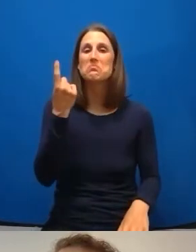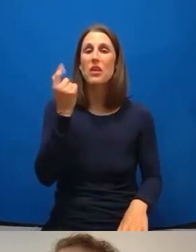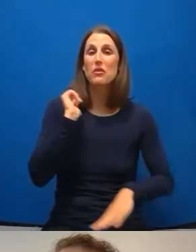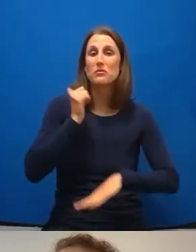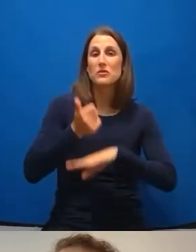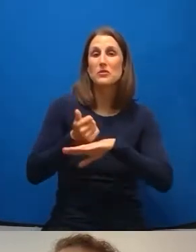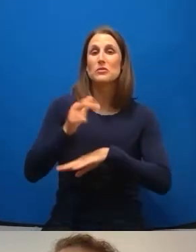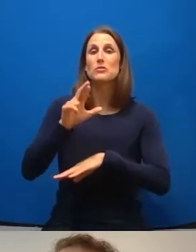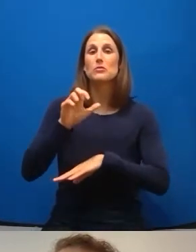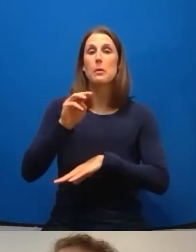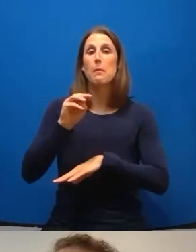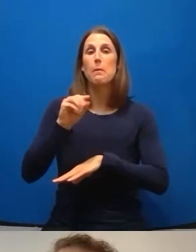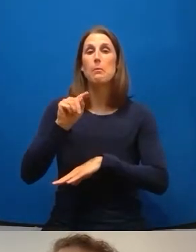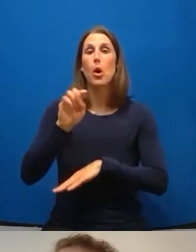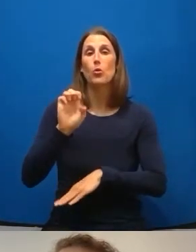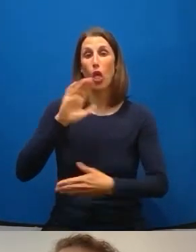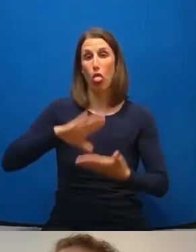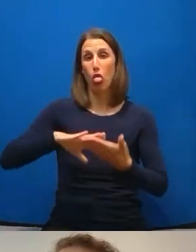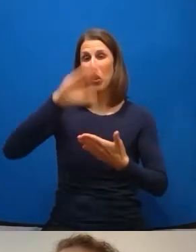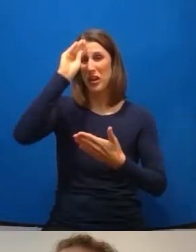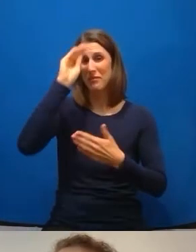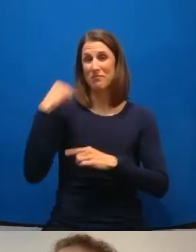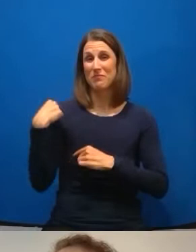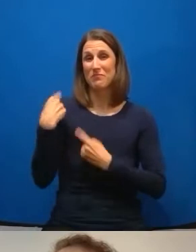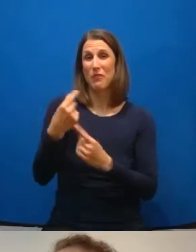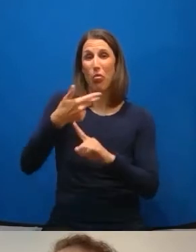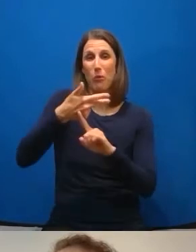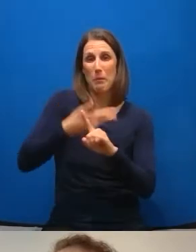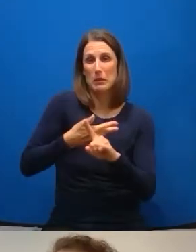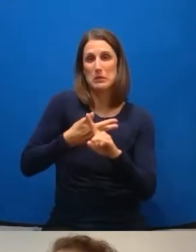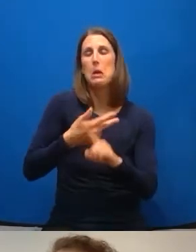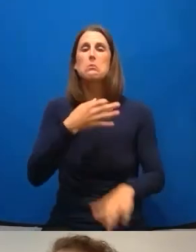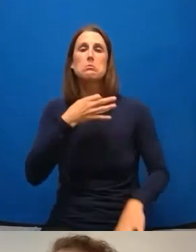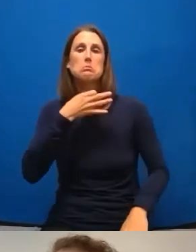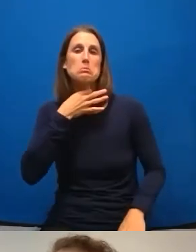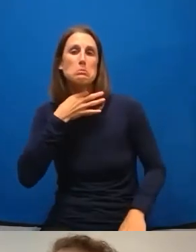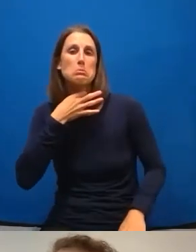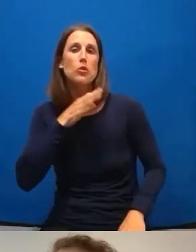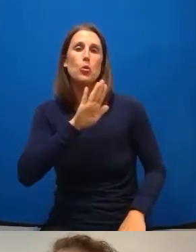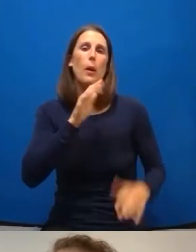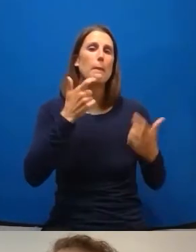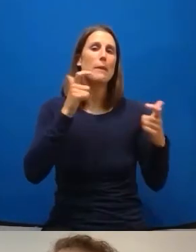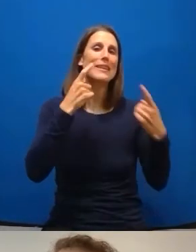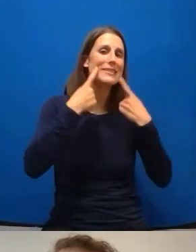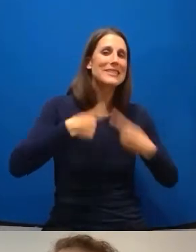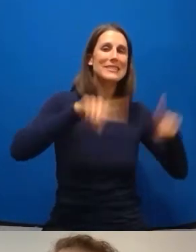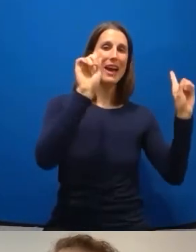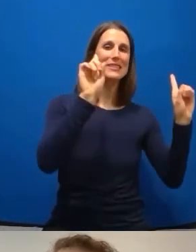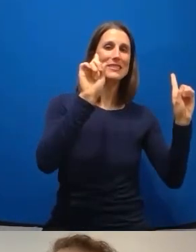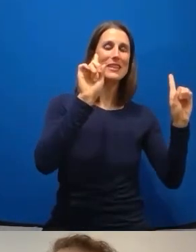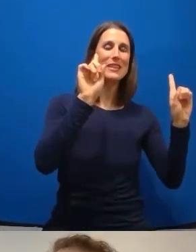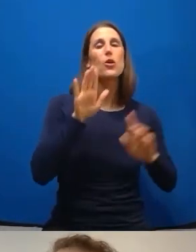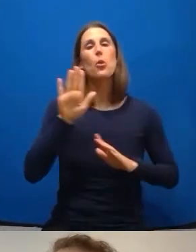learning period. What do you think is something that's the biggest success and maybe the biggest challenge that you've faced as an educator or